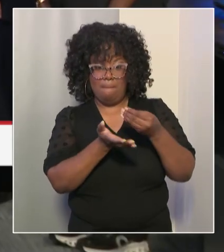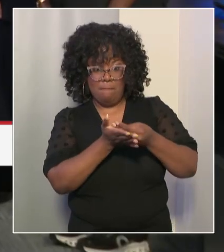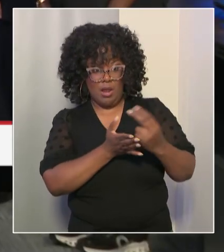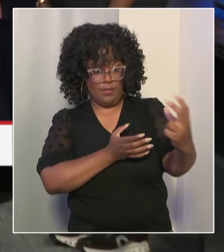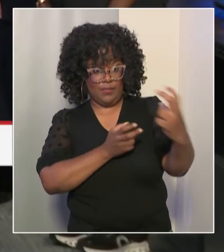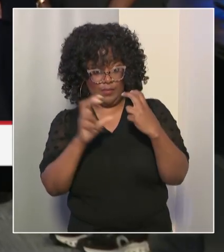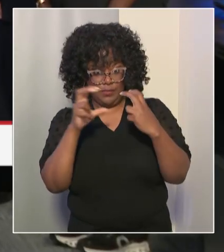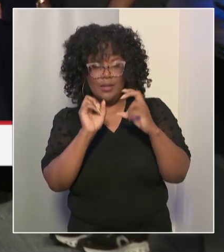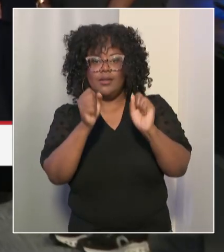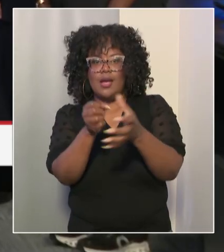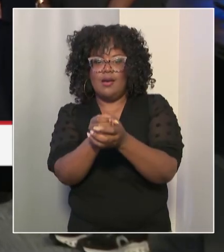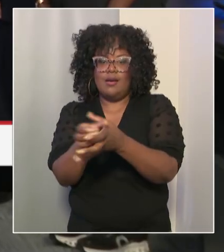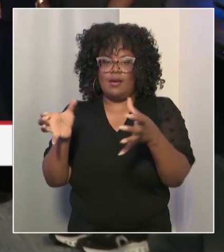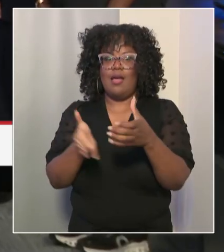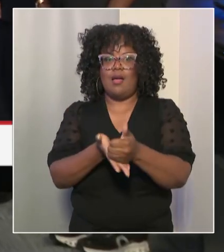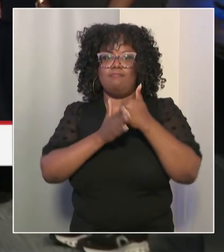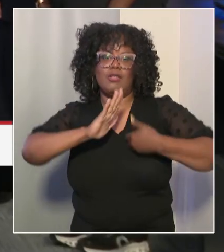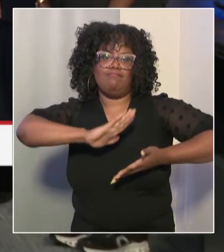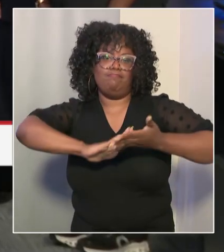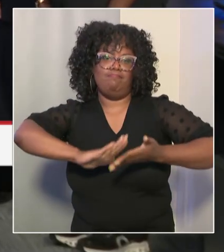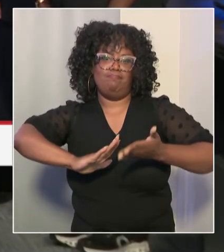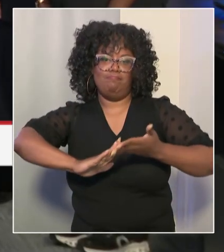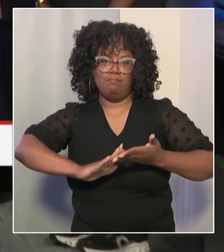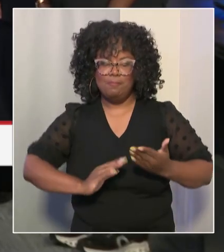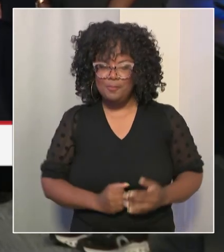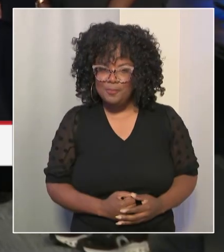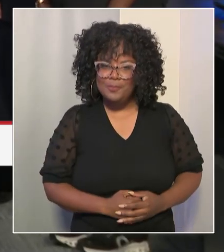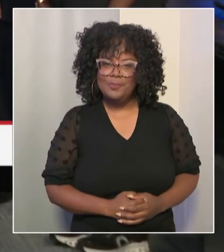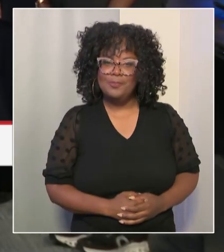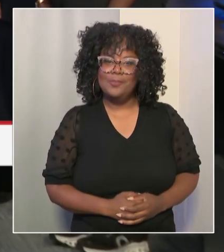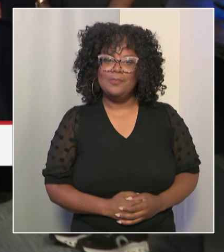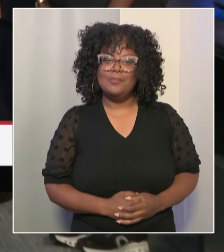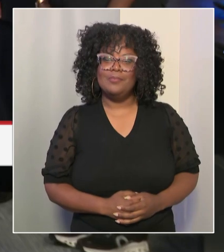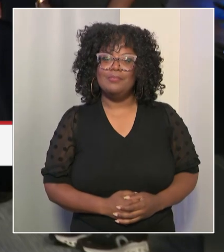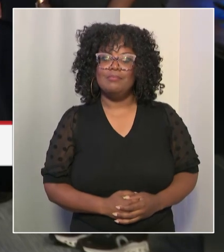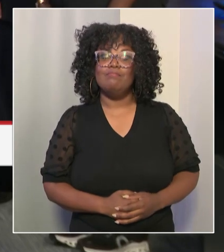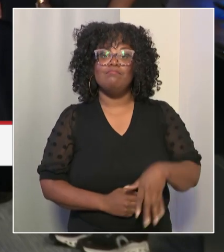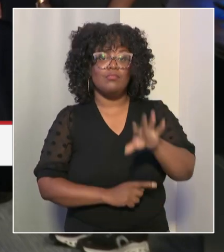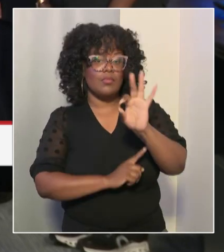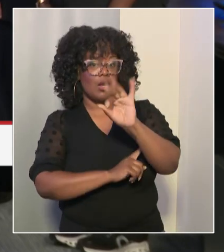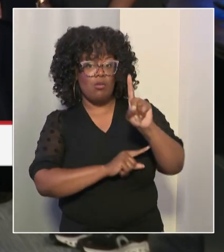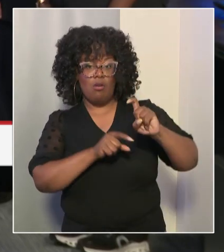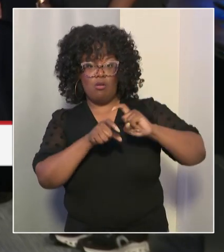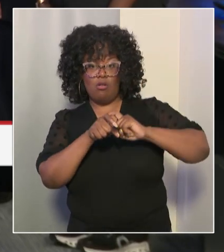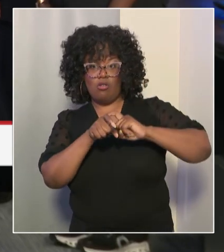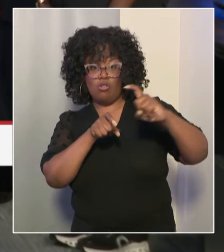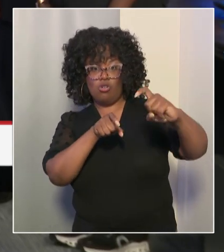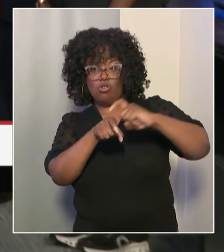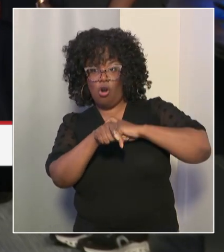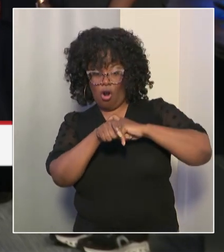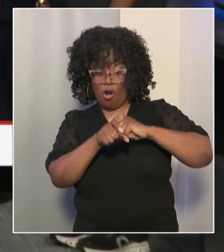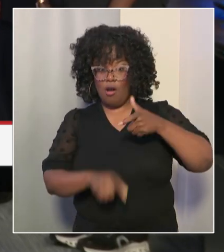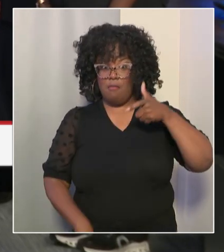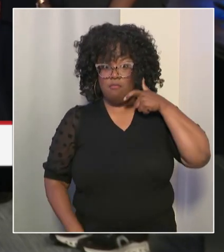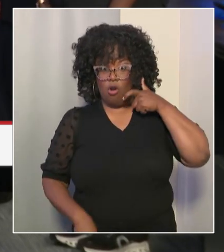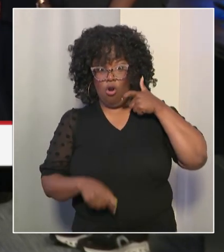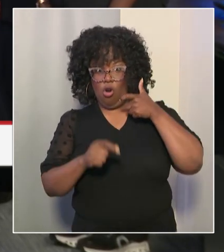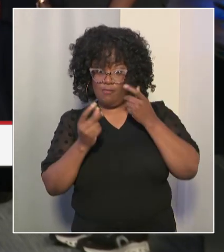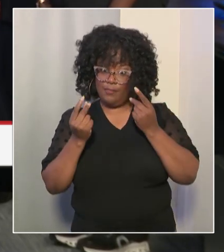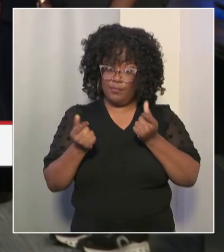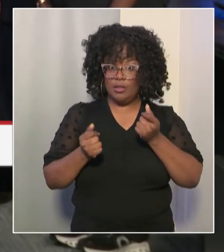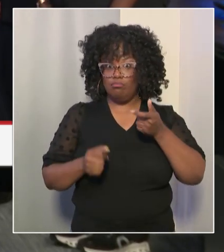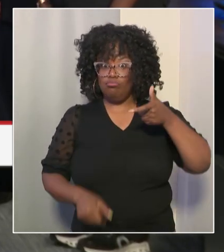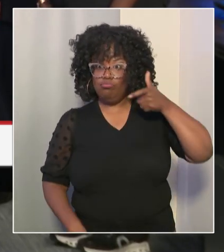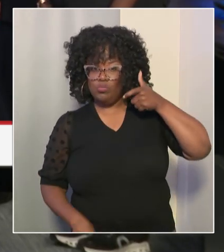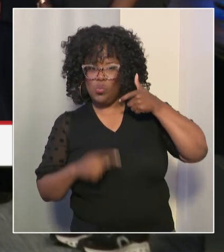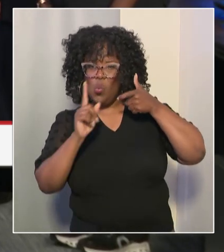investment allows for our 911 call takers in our nation's capital positions to be more attractive compared to similar positions in the